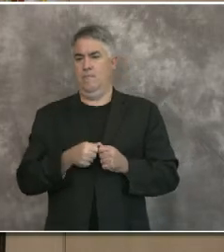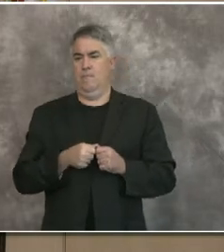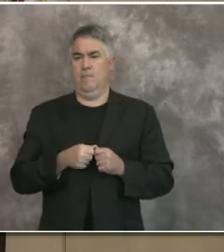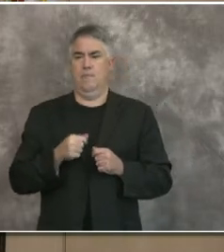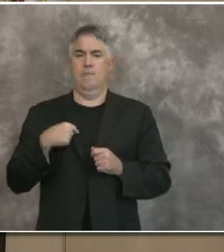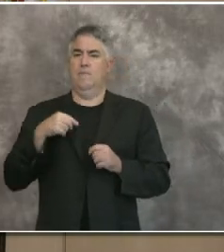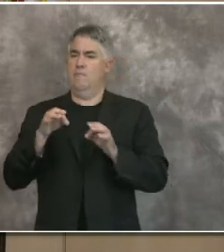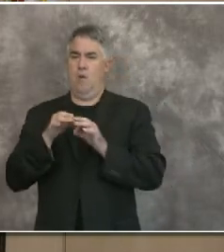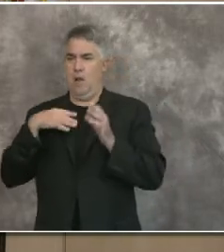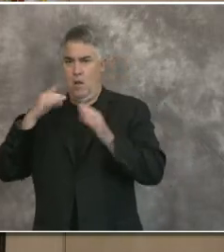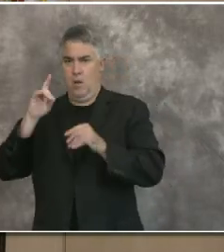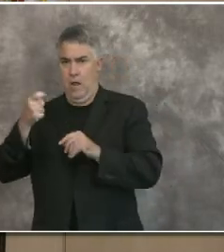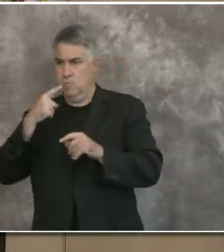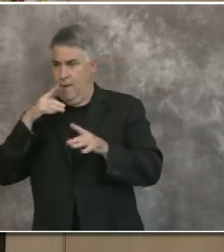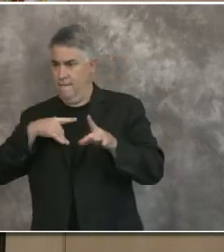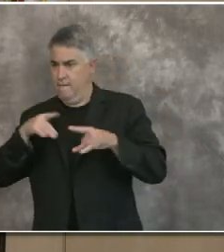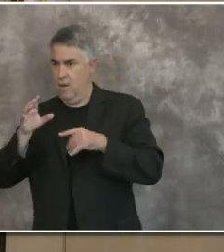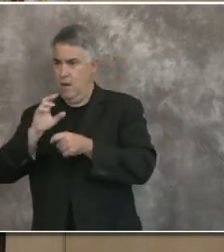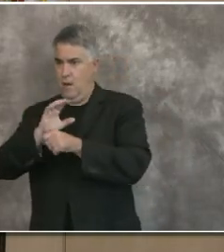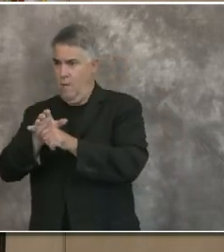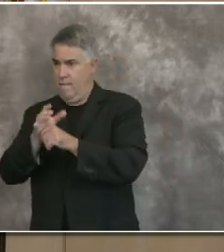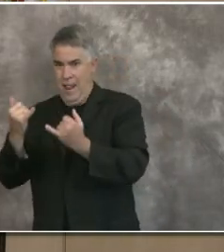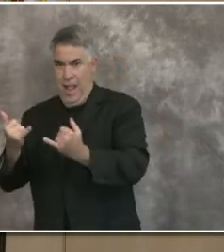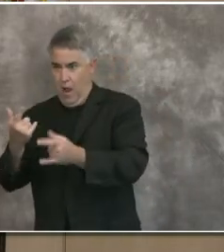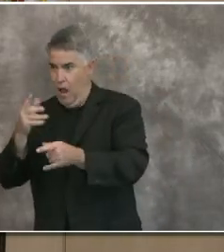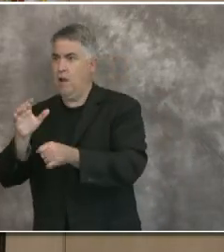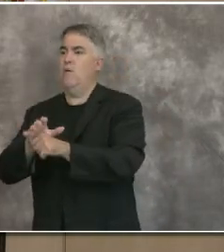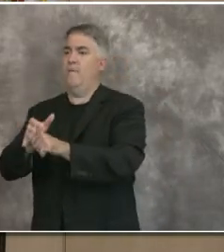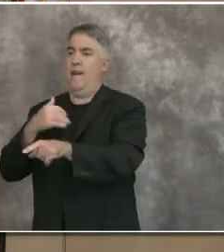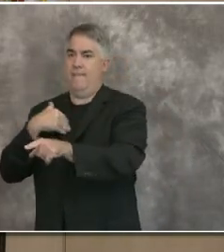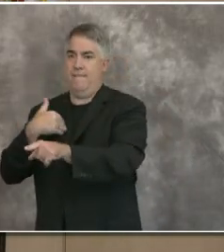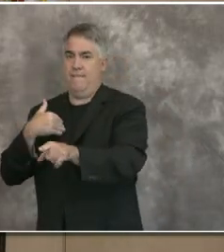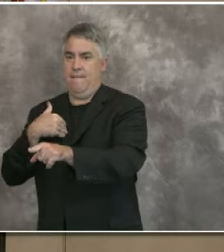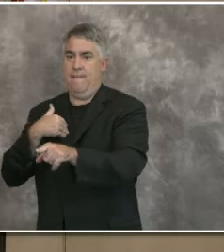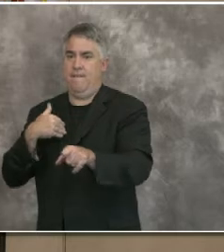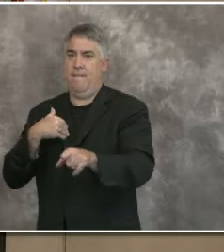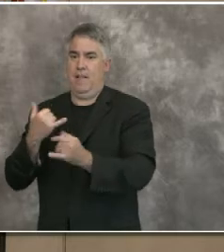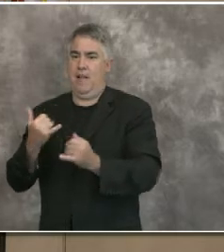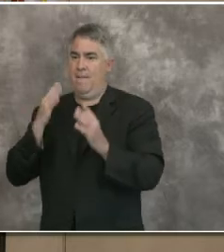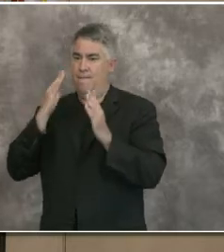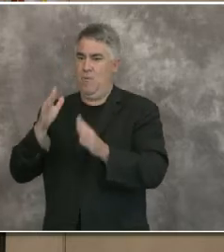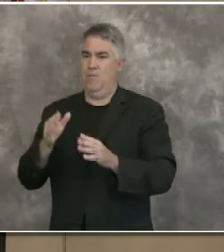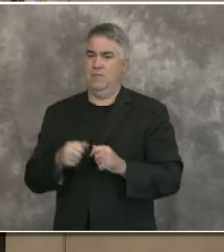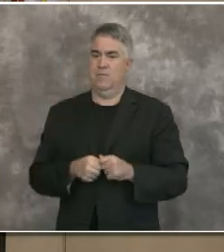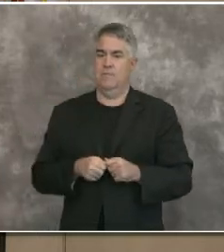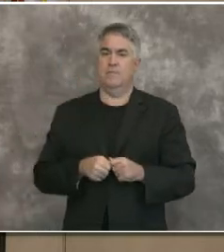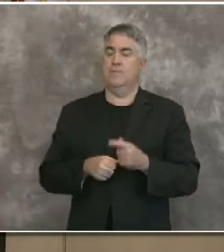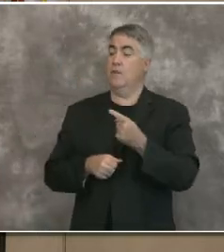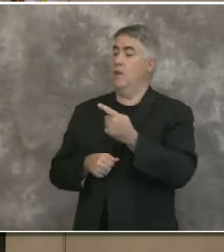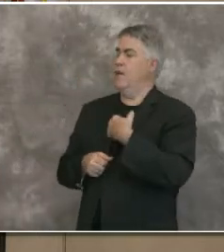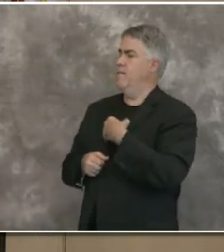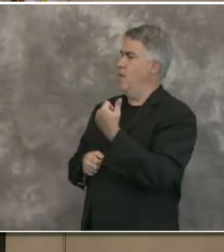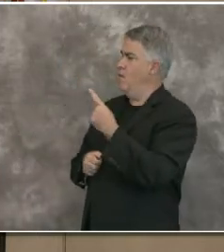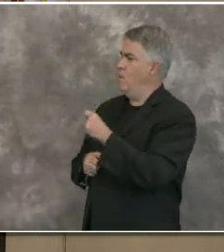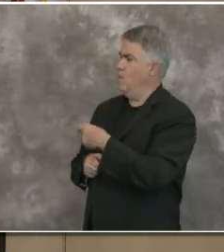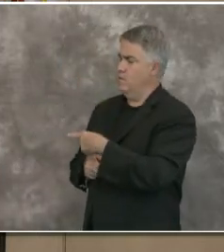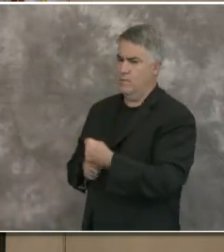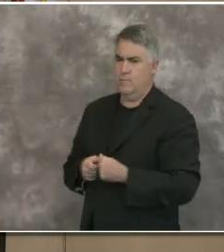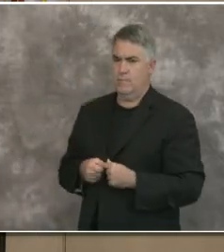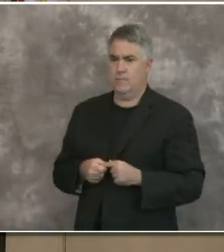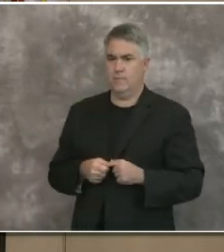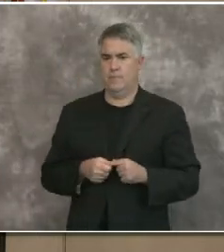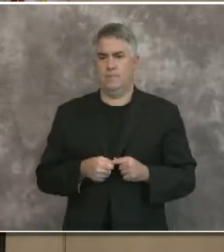testing with the PCR. And Dr. Wooten, if you don't mind, I have one more question from Mike McKinnon from KUSI. What does the data